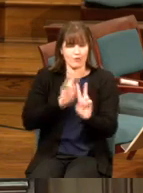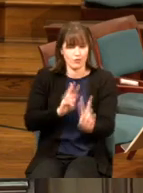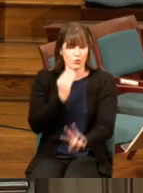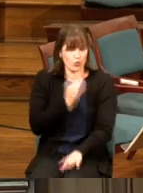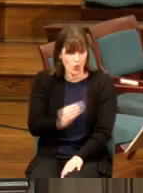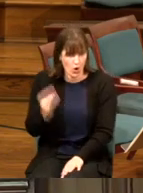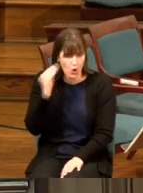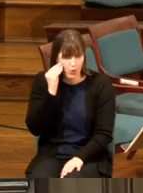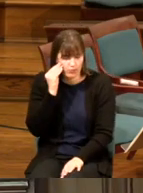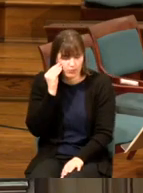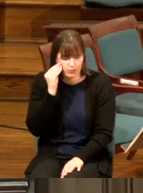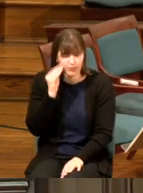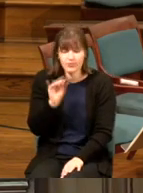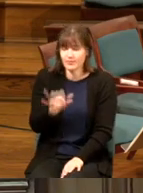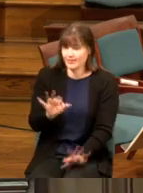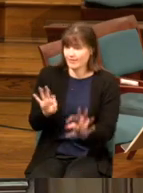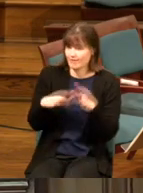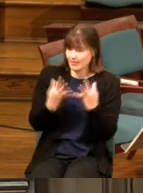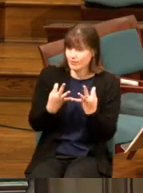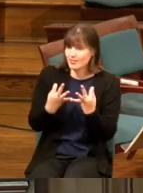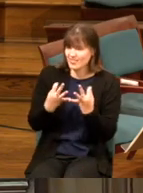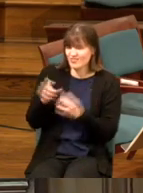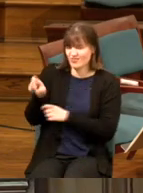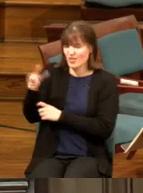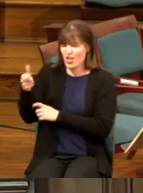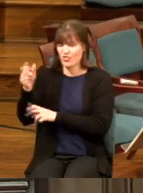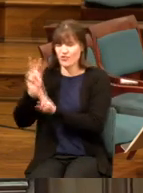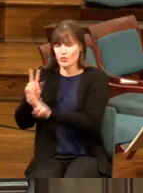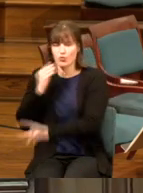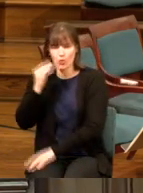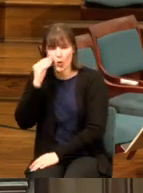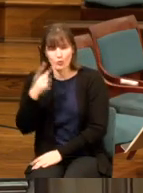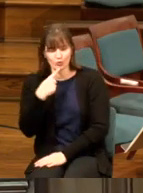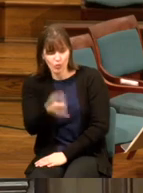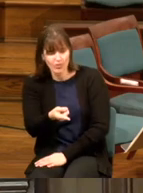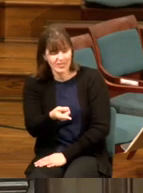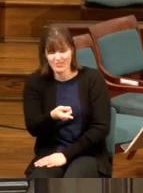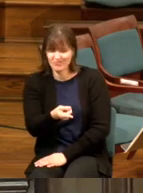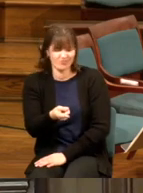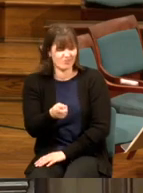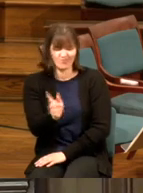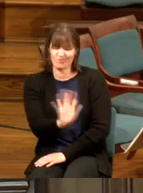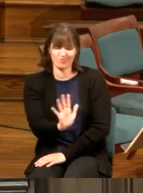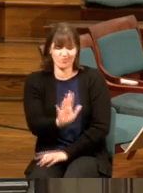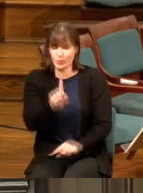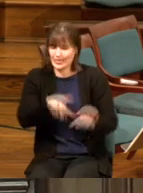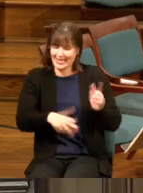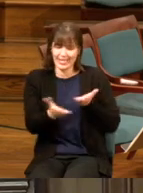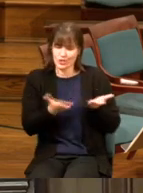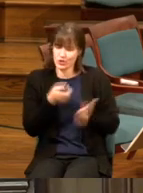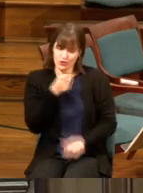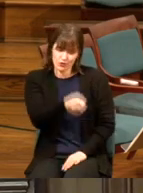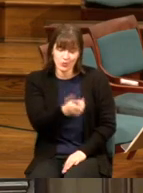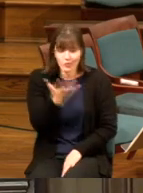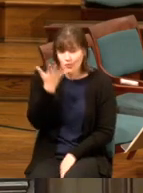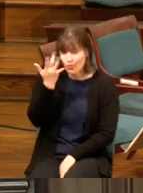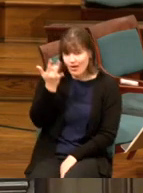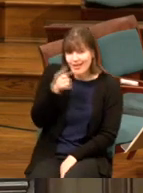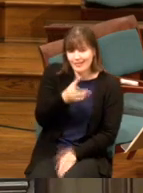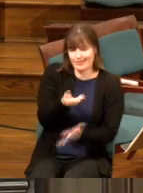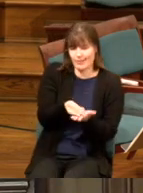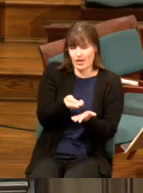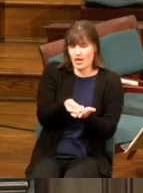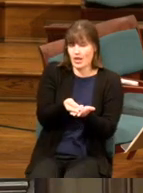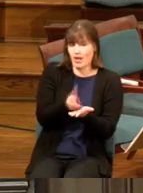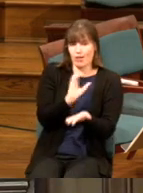five other funeral homes that their family could not be served because they did not have the money